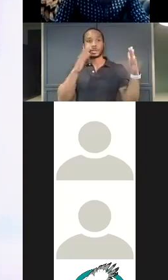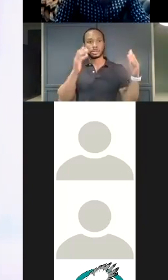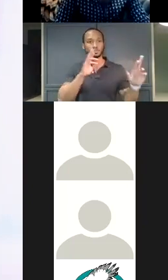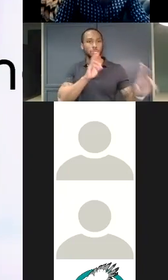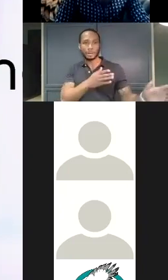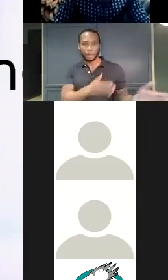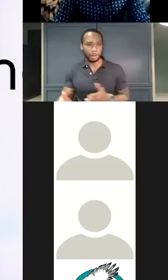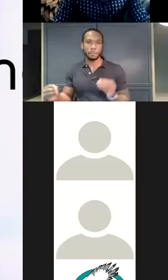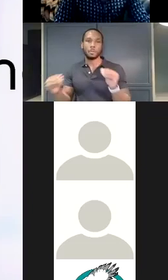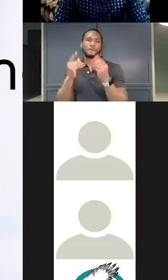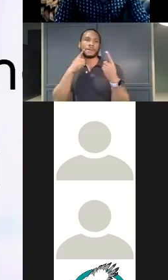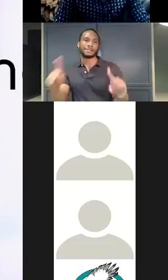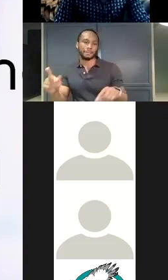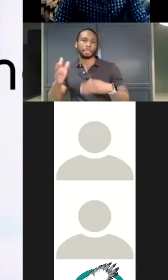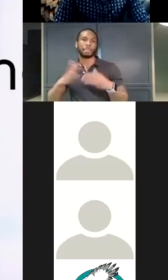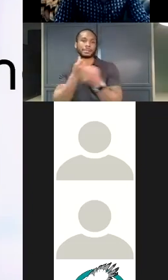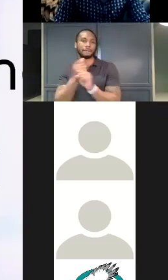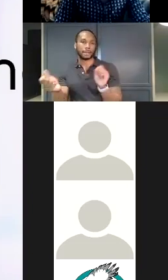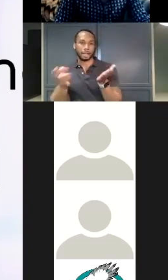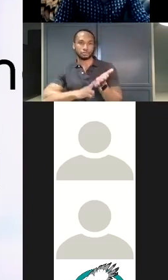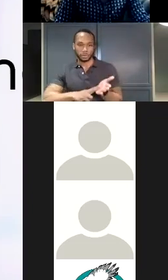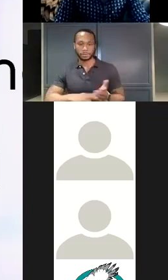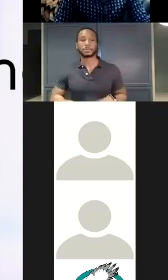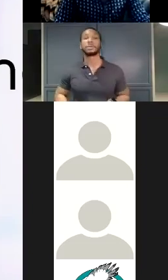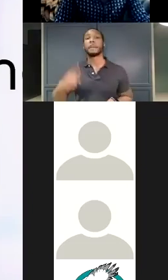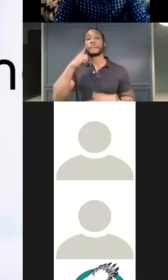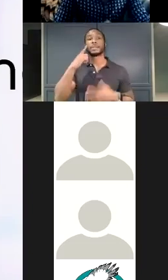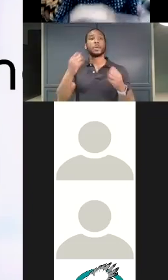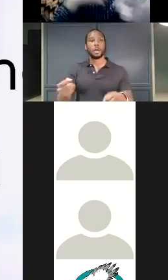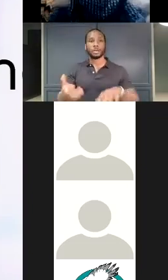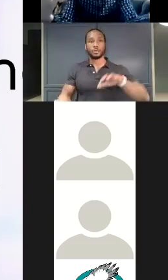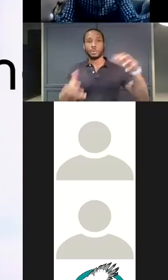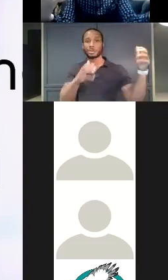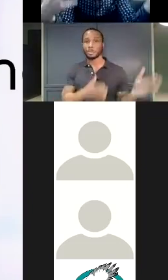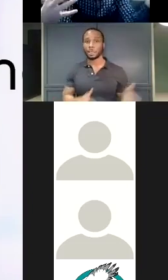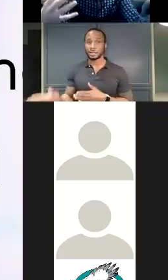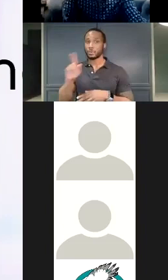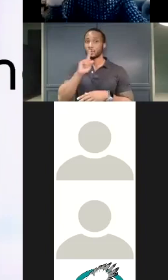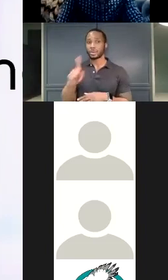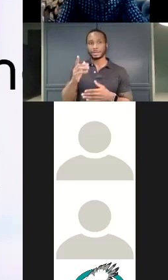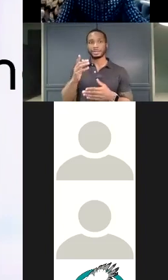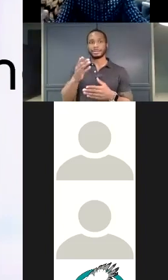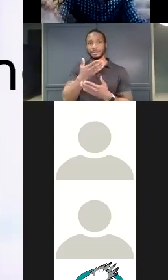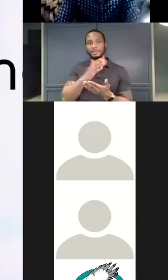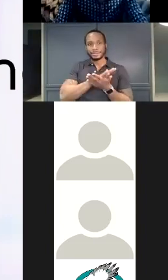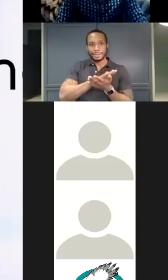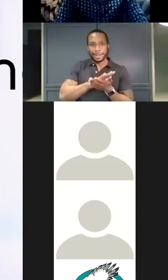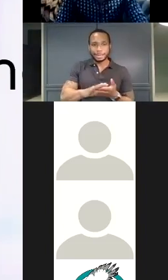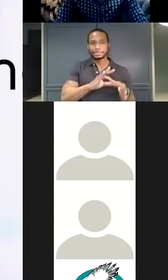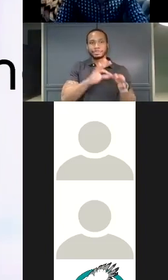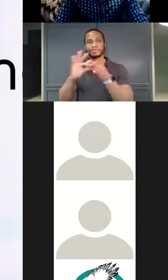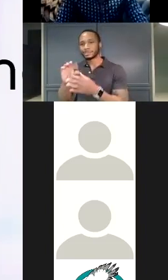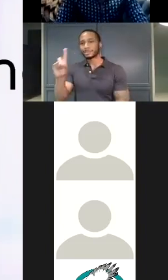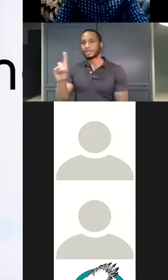contracts. So mental health crisis planning is a really nice corollary to DV safety planning,